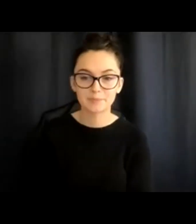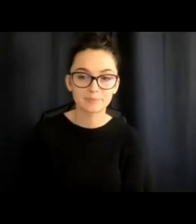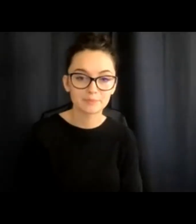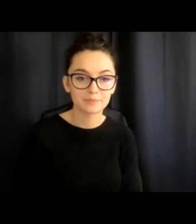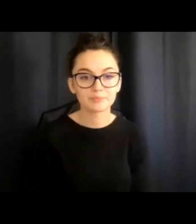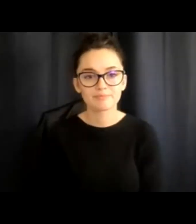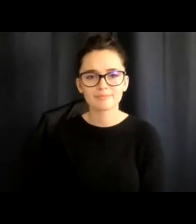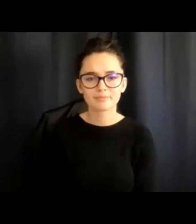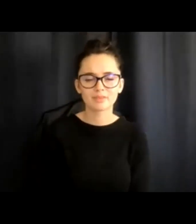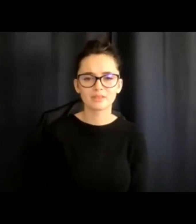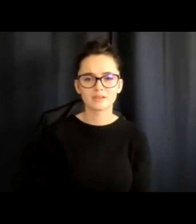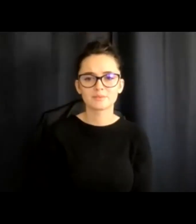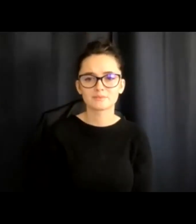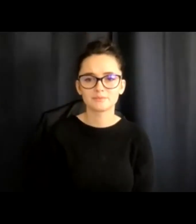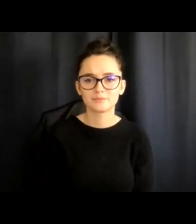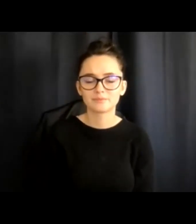What's your oldest whale?